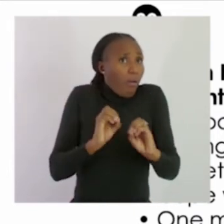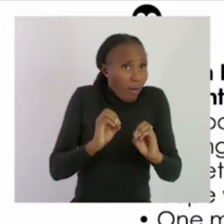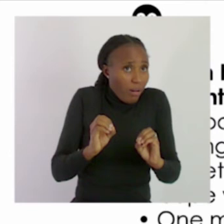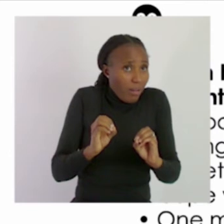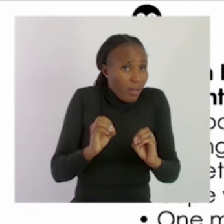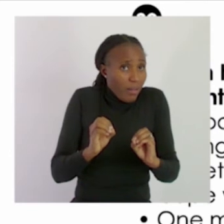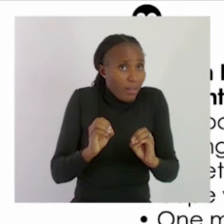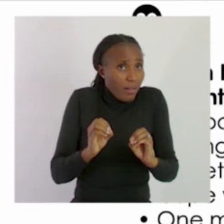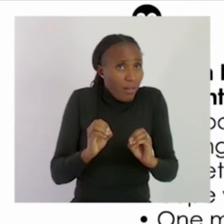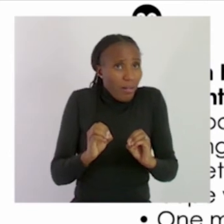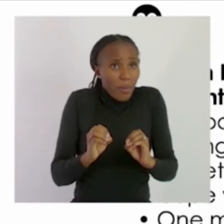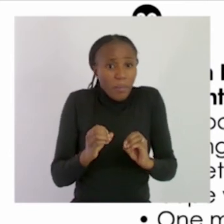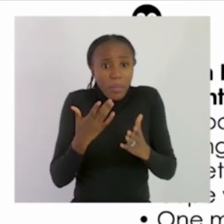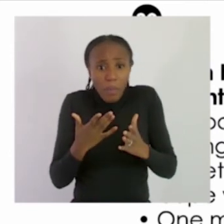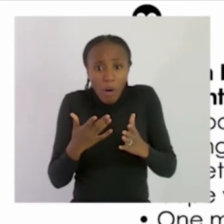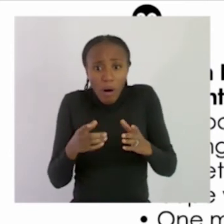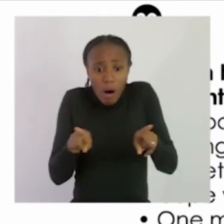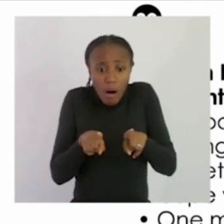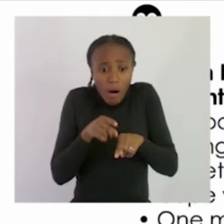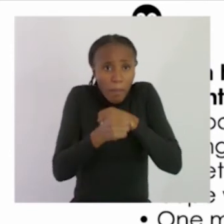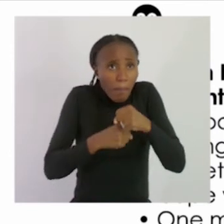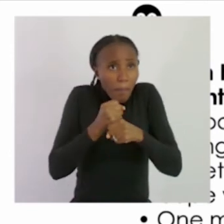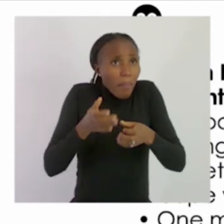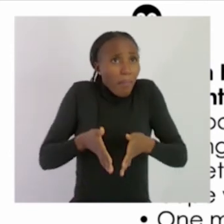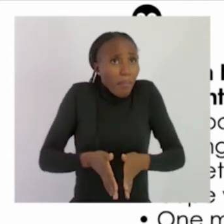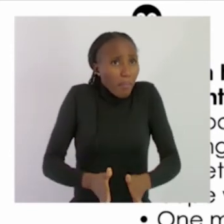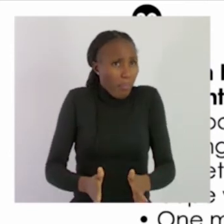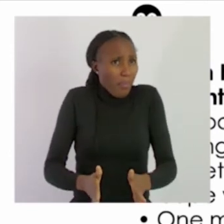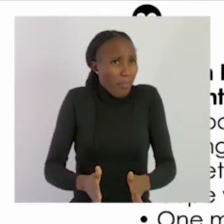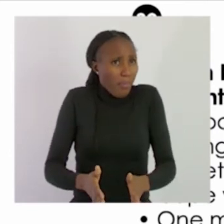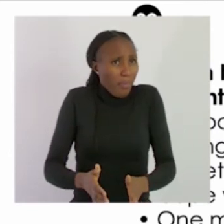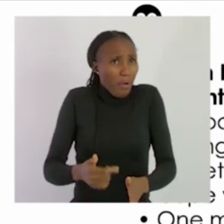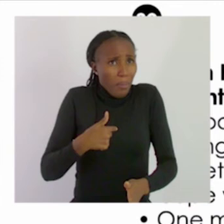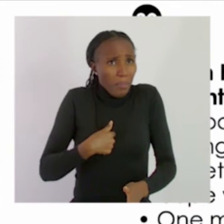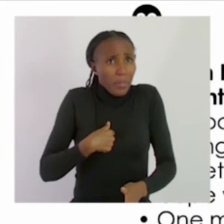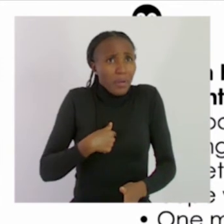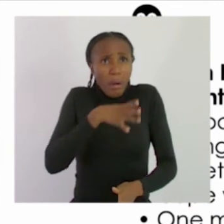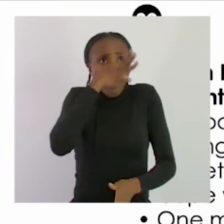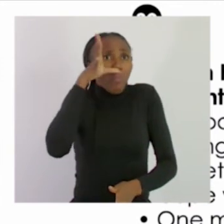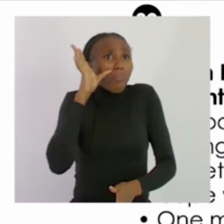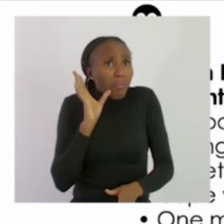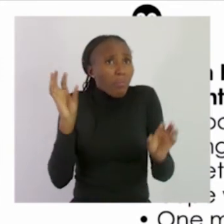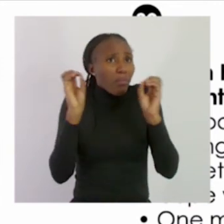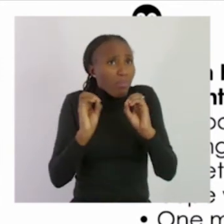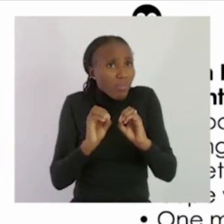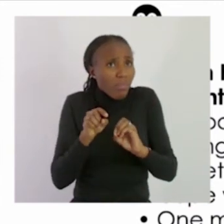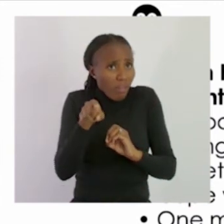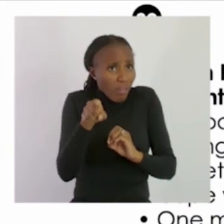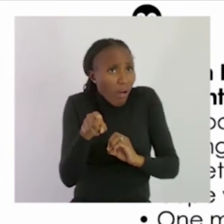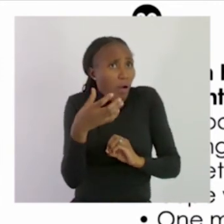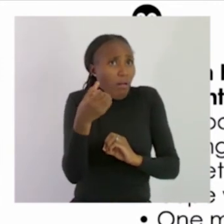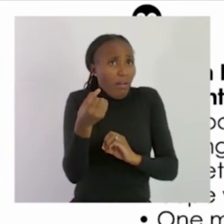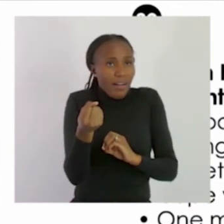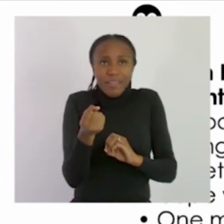peers, somebody who's even born after them is having beard, why they don't develop beard yet, they might think that they are behind. But